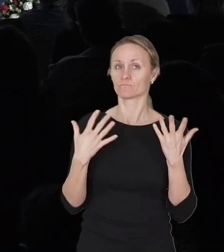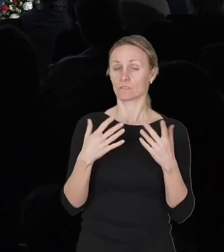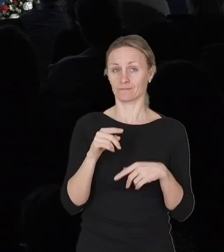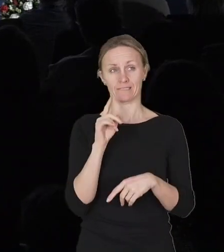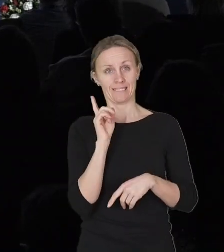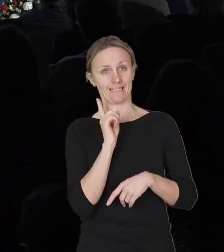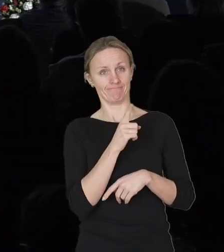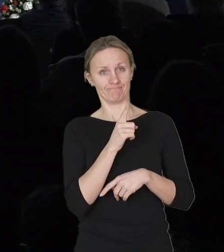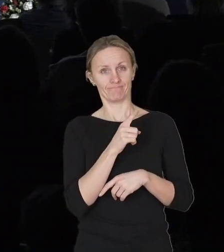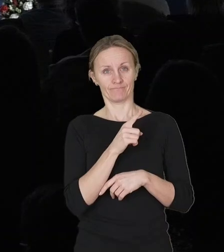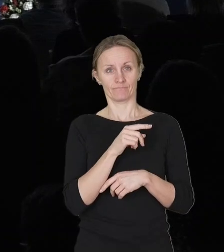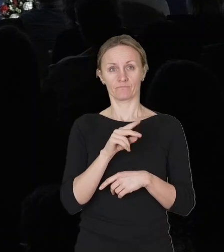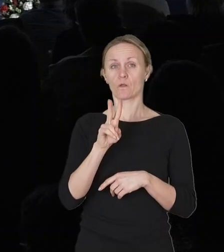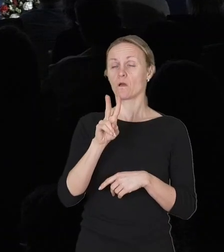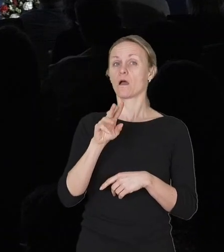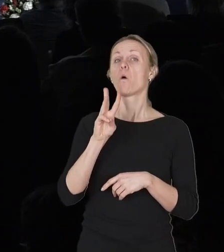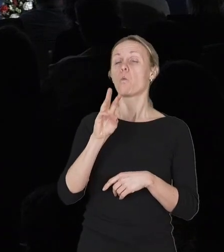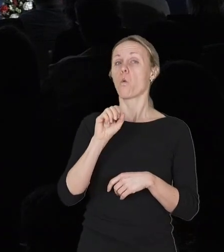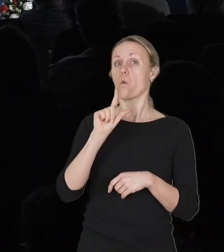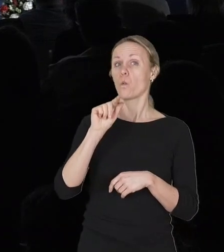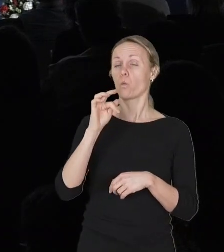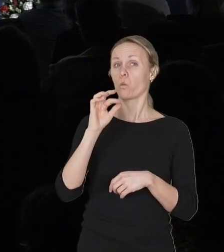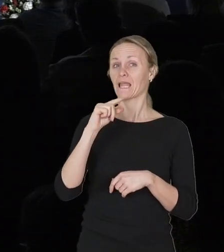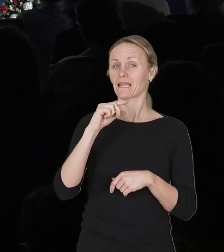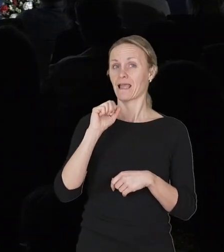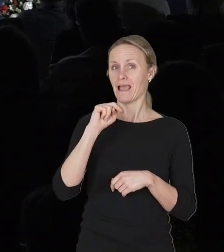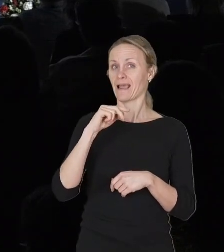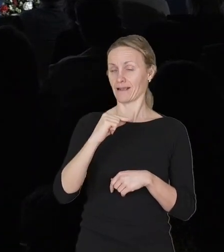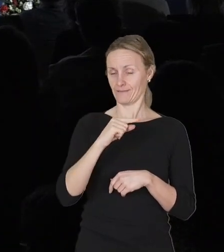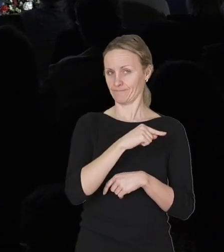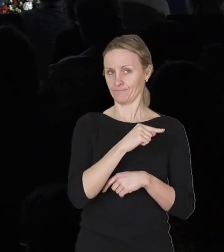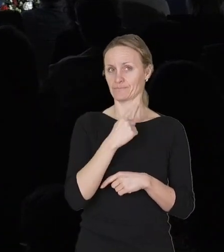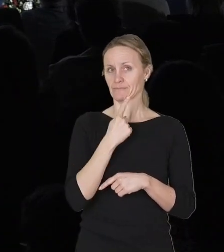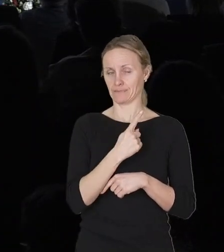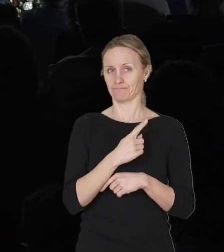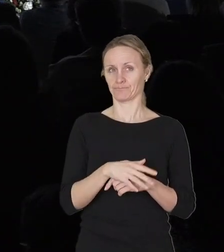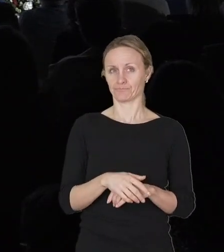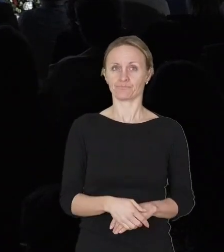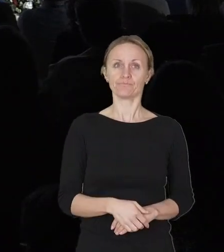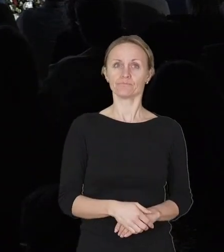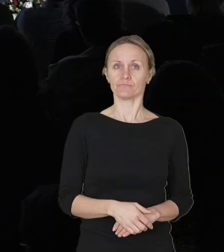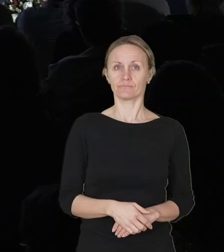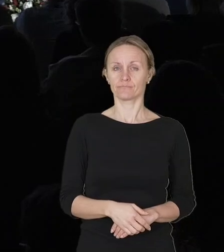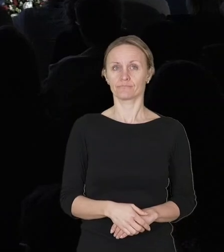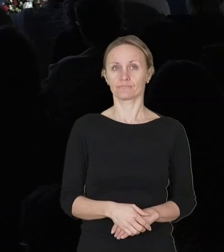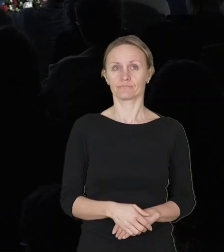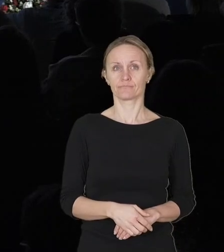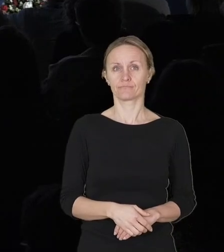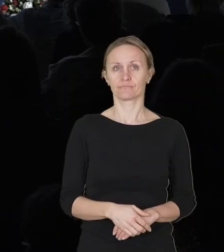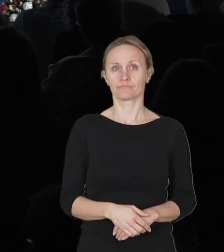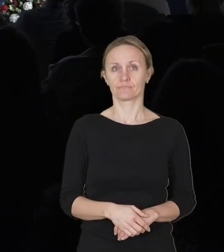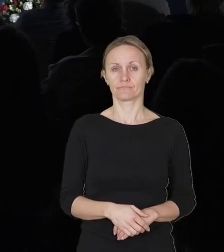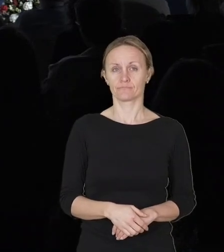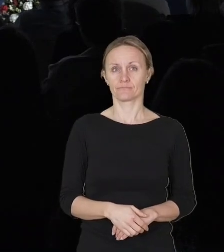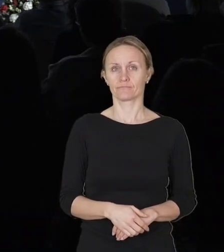is I think more and more now it will be a focus on, of course, strategic technologies, deep